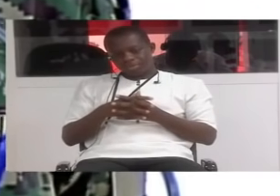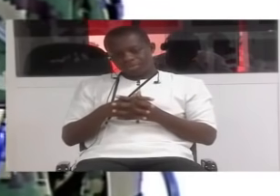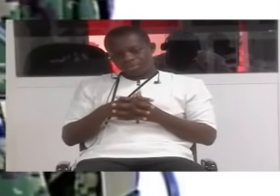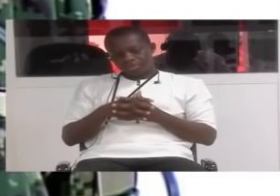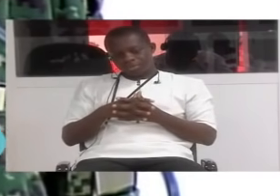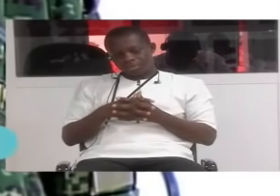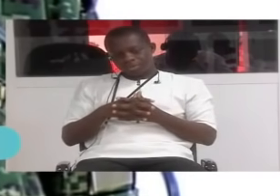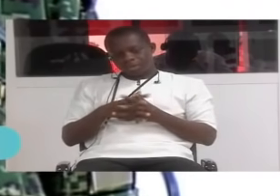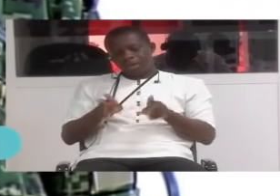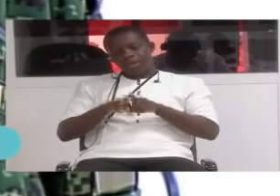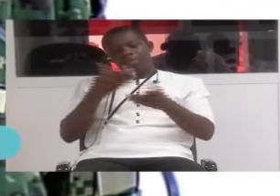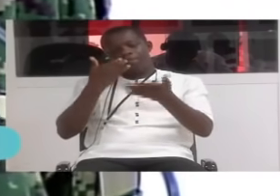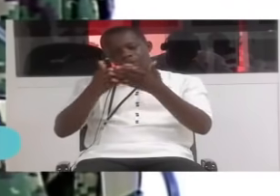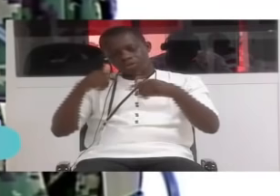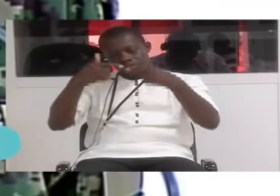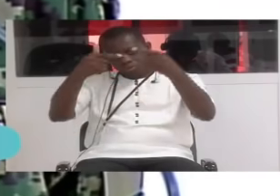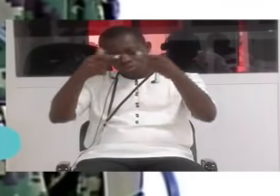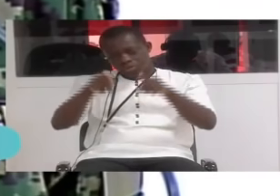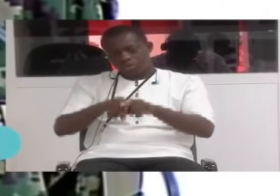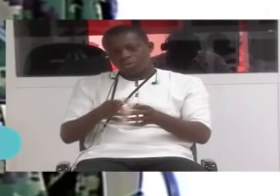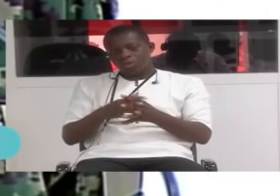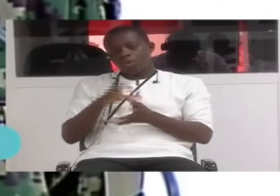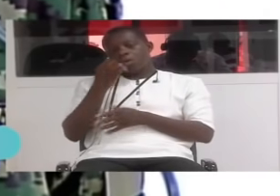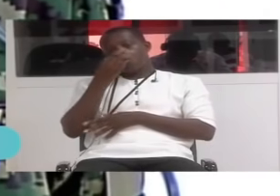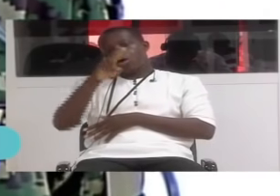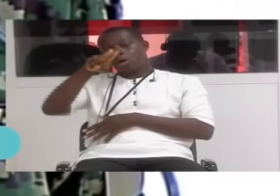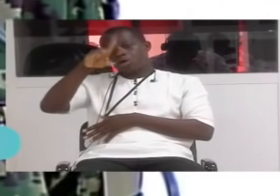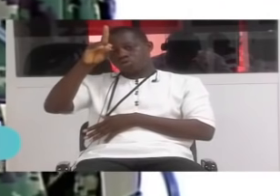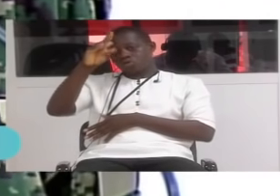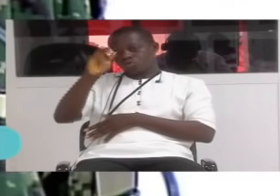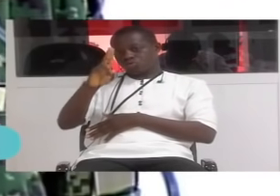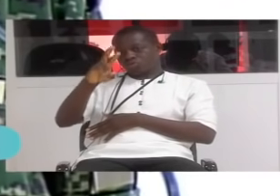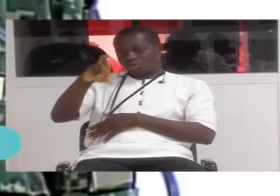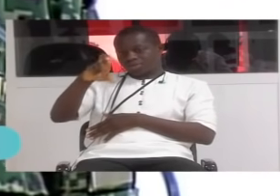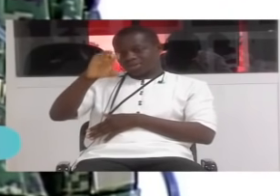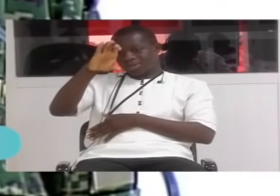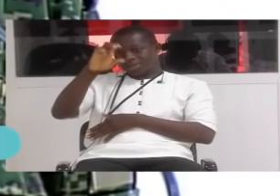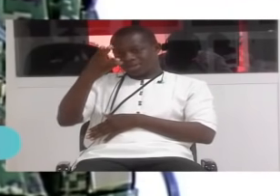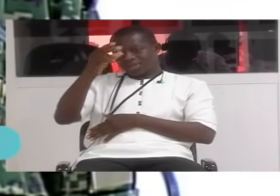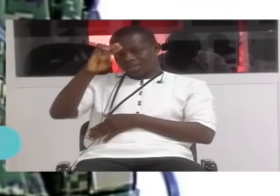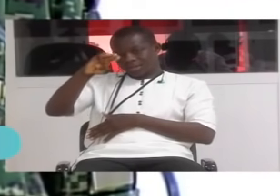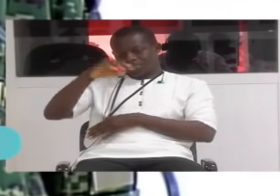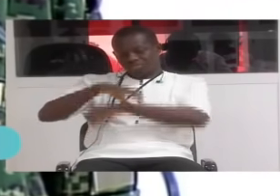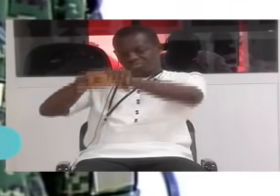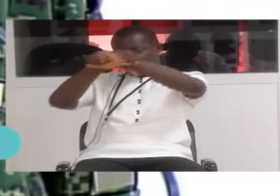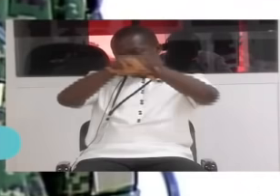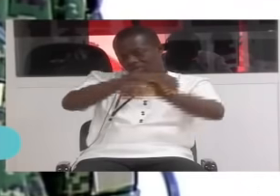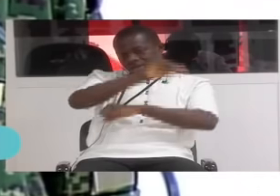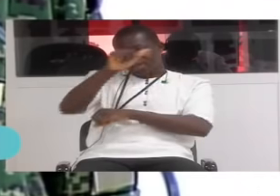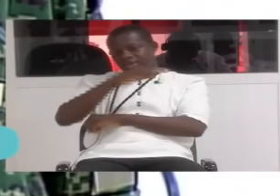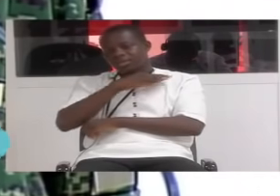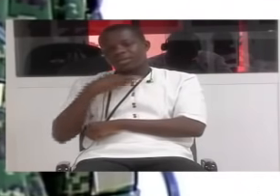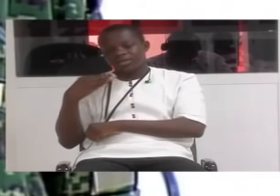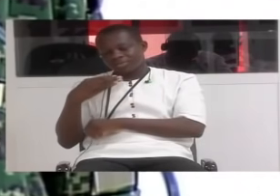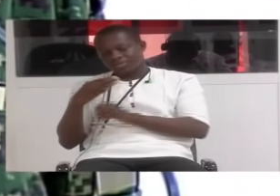Kongandu. Proceed. Kongandur Cham Sambangafa. That we should take Nduru Cham away and kill